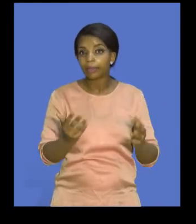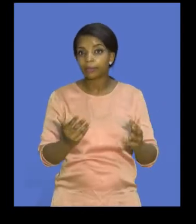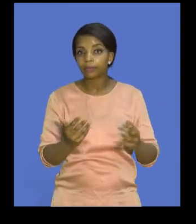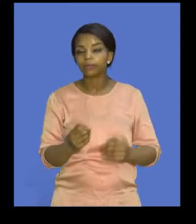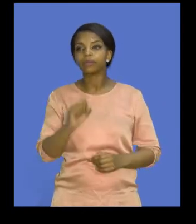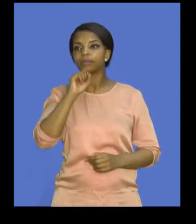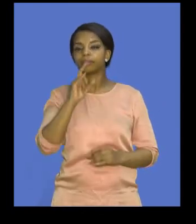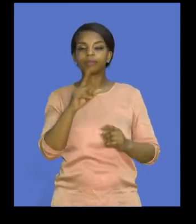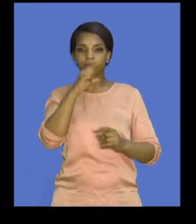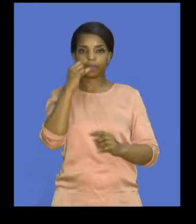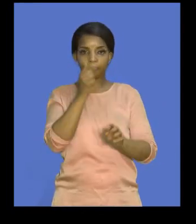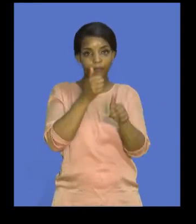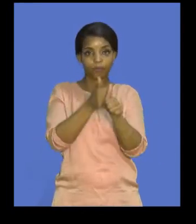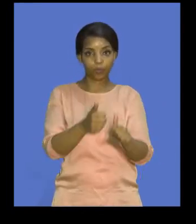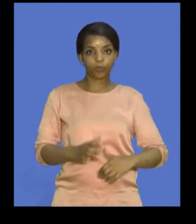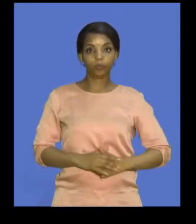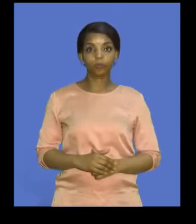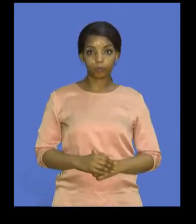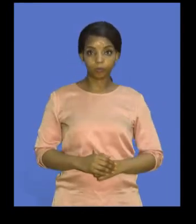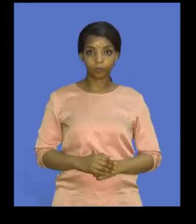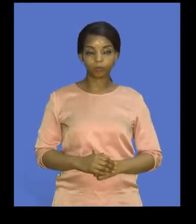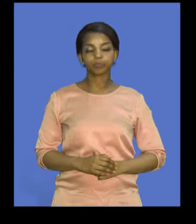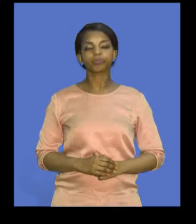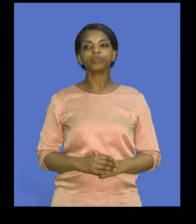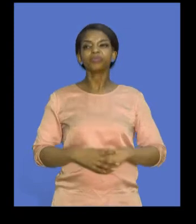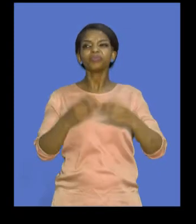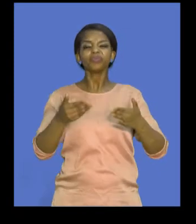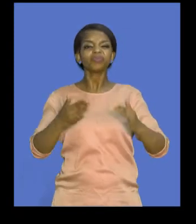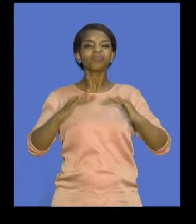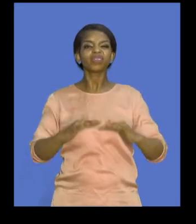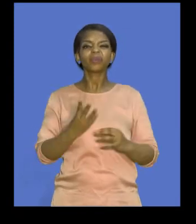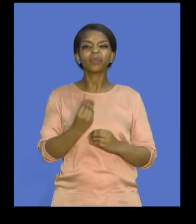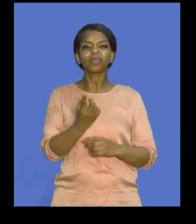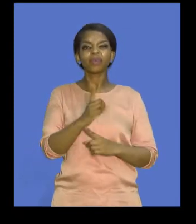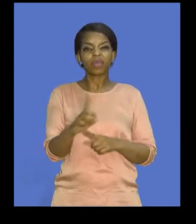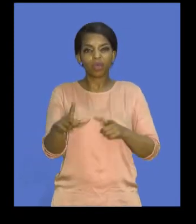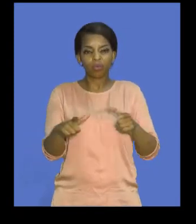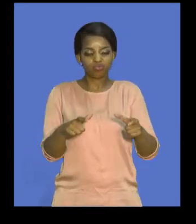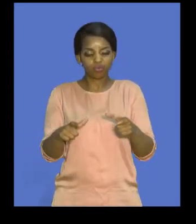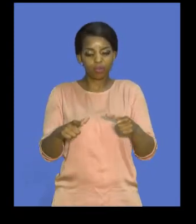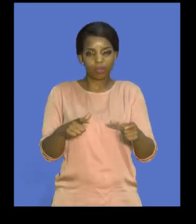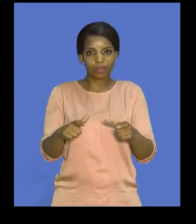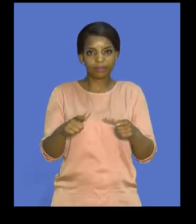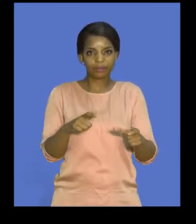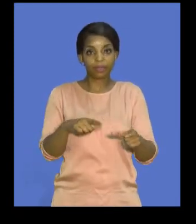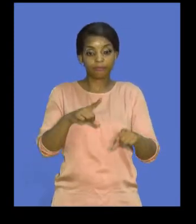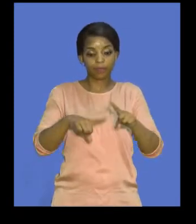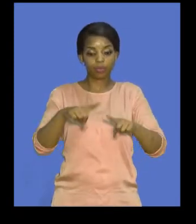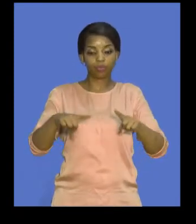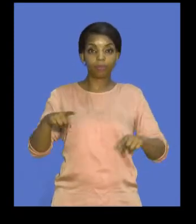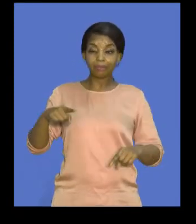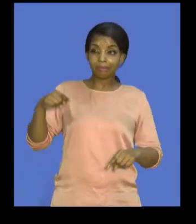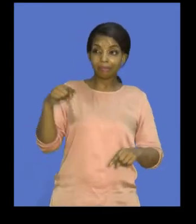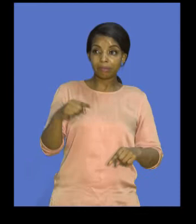And then we've got the controlled. Controlled is the one that always remains constant, right? So this